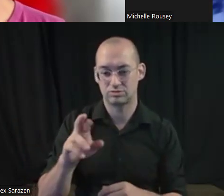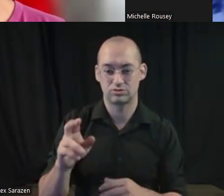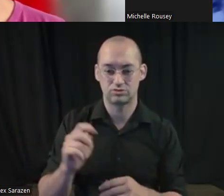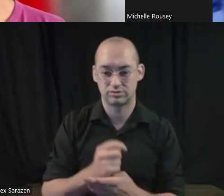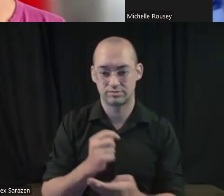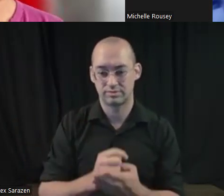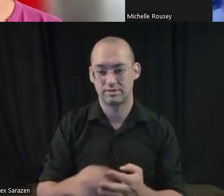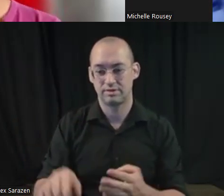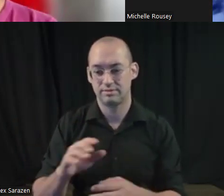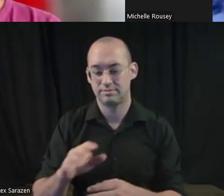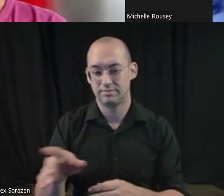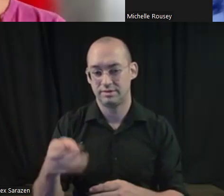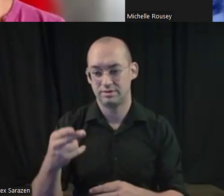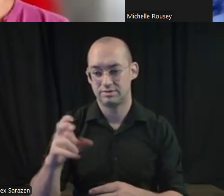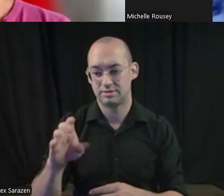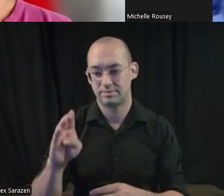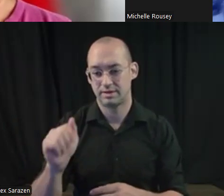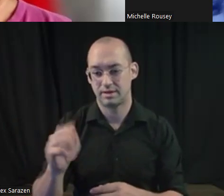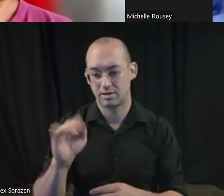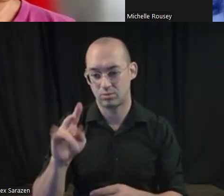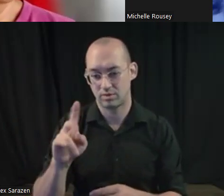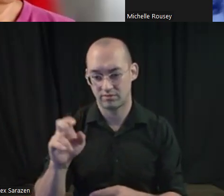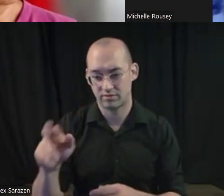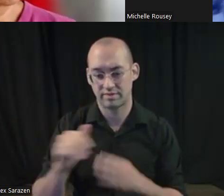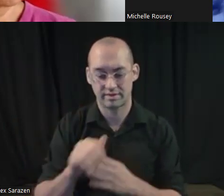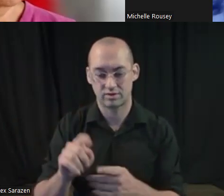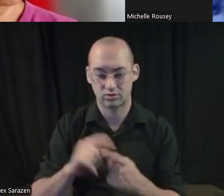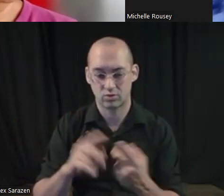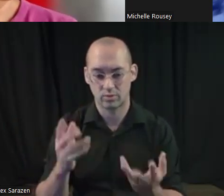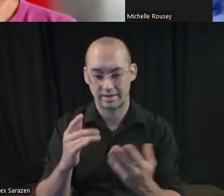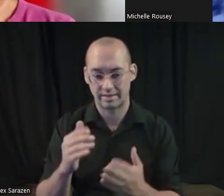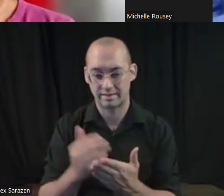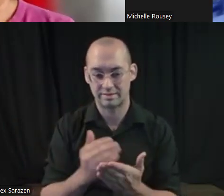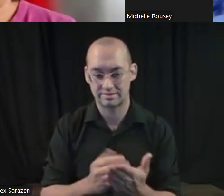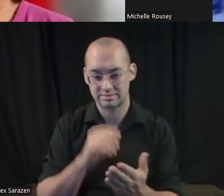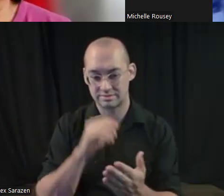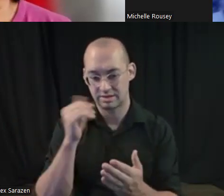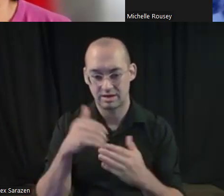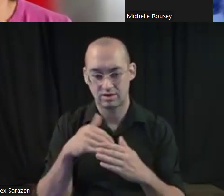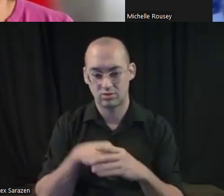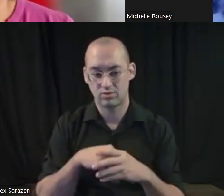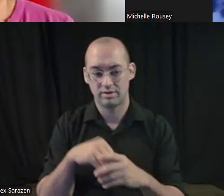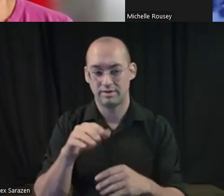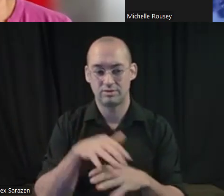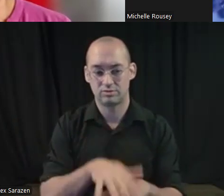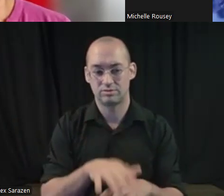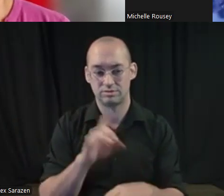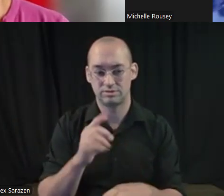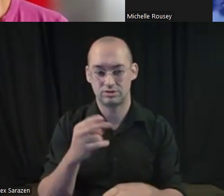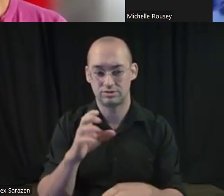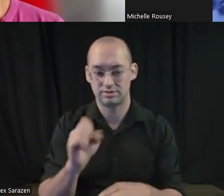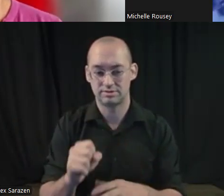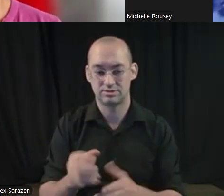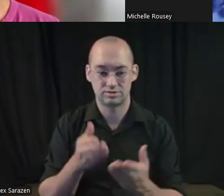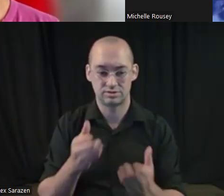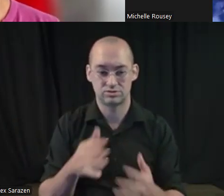for HCBA waivers lead me only to wait lists. So while not included in the integration, when DHCS suggests coordination